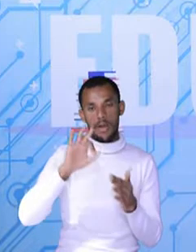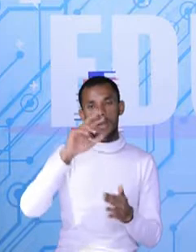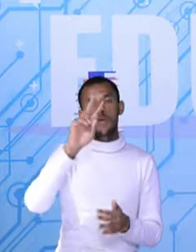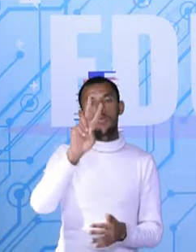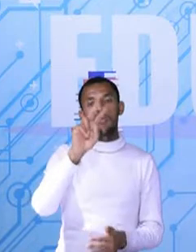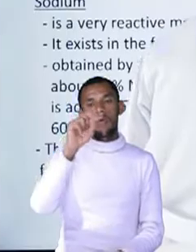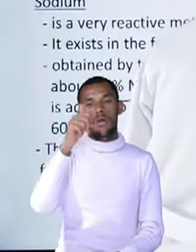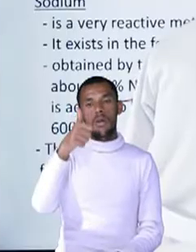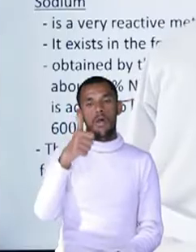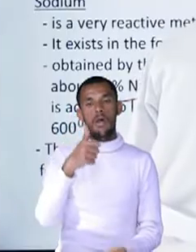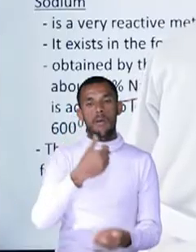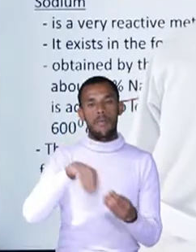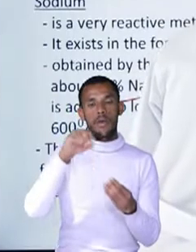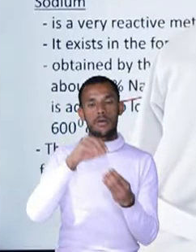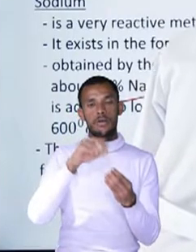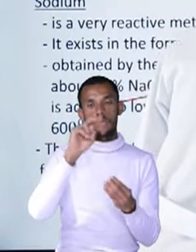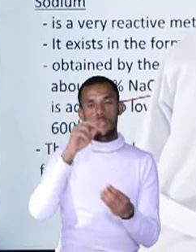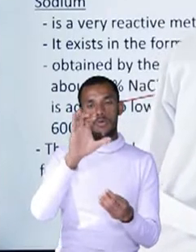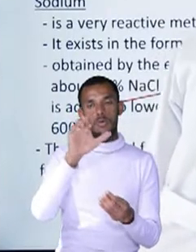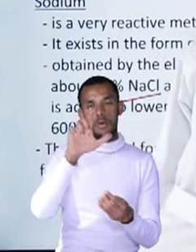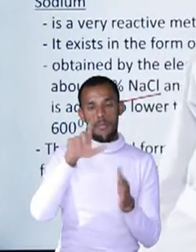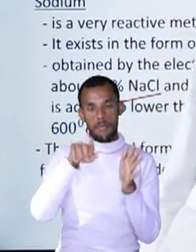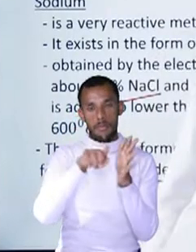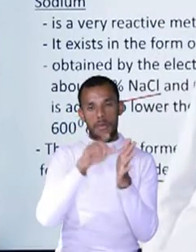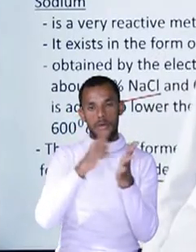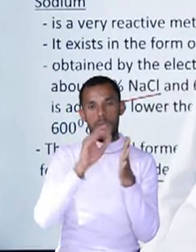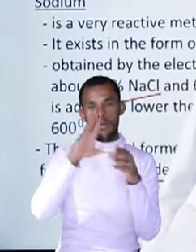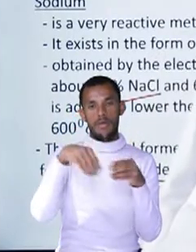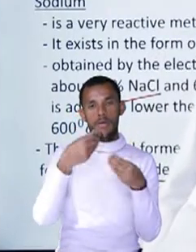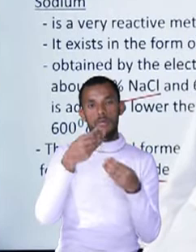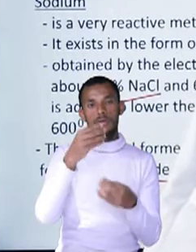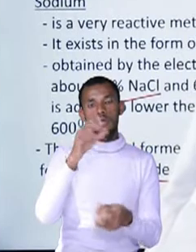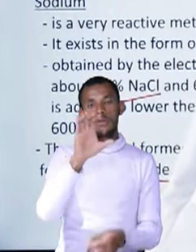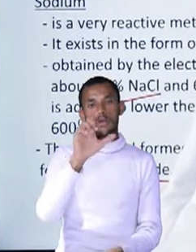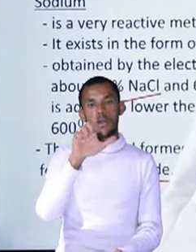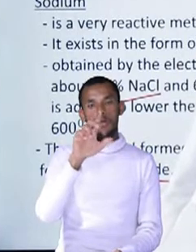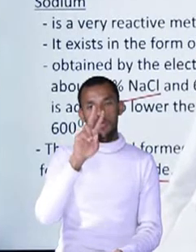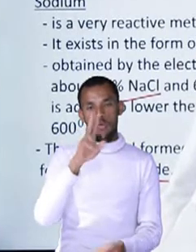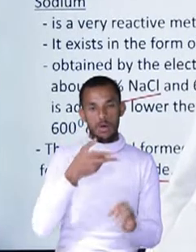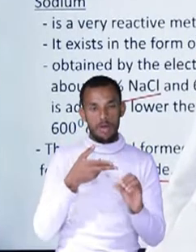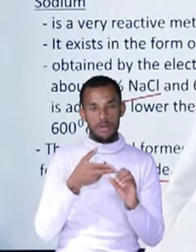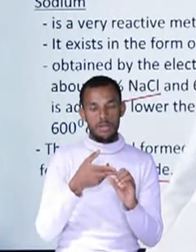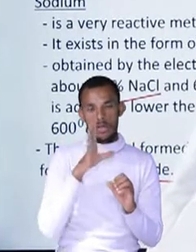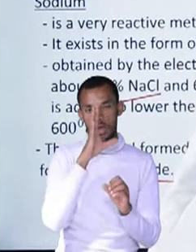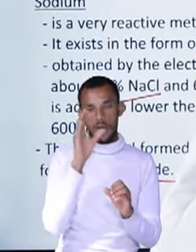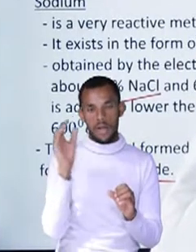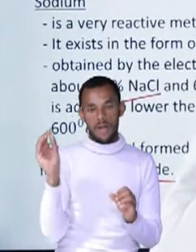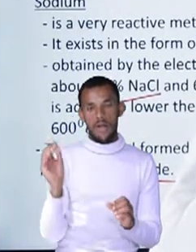sodium plus 2 chlorine minus. It gives Cl2 gas